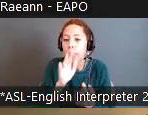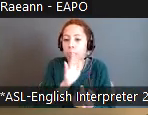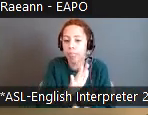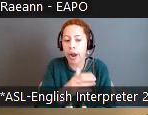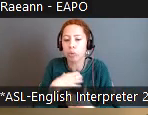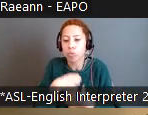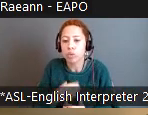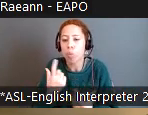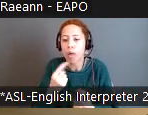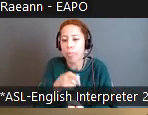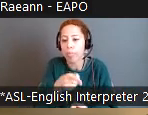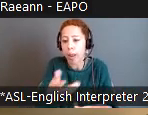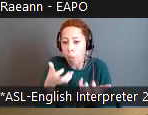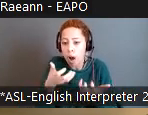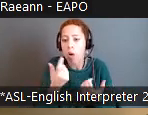any power?